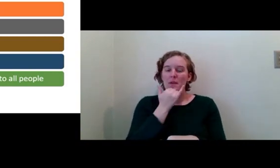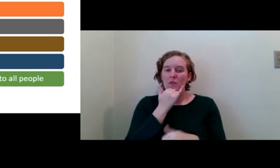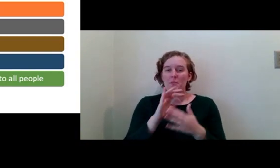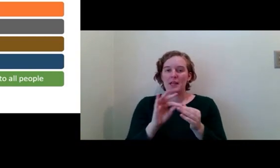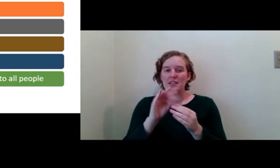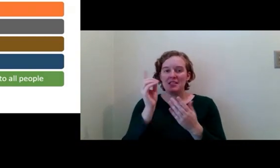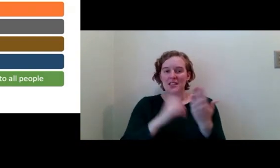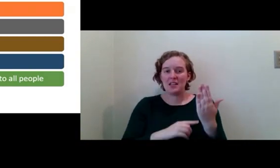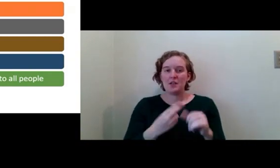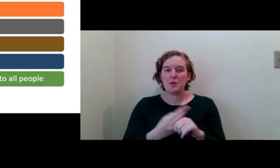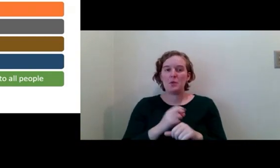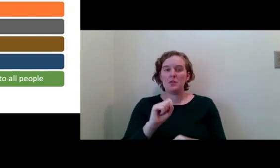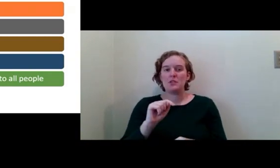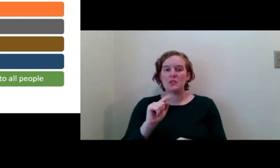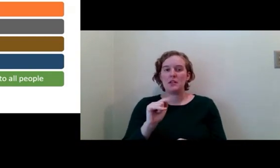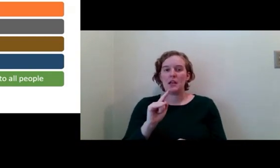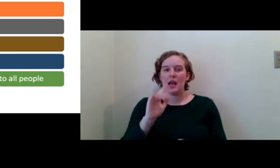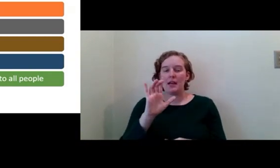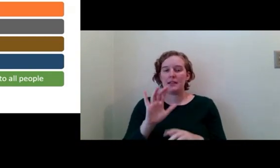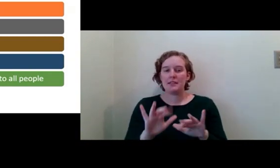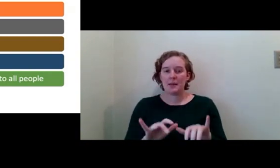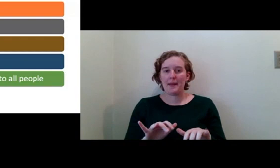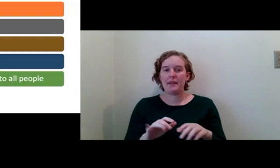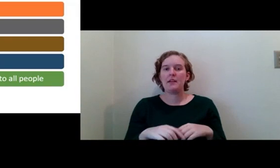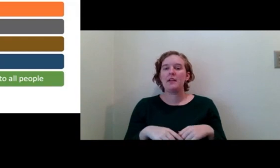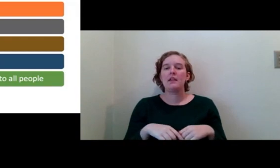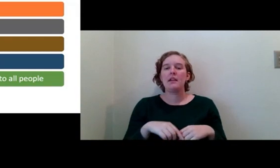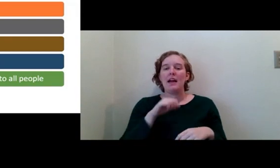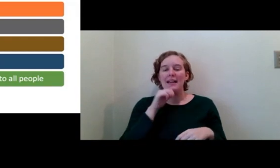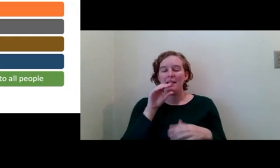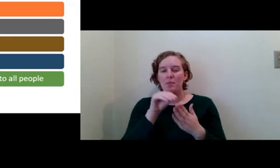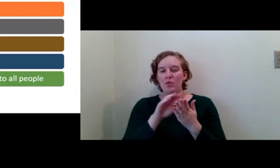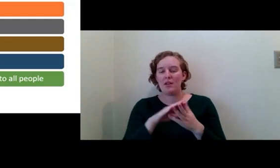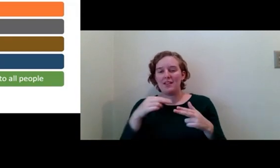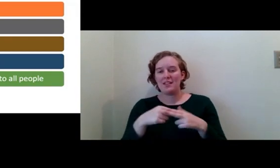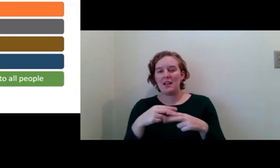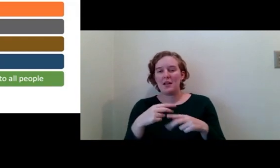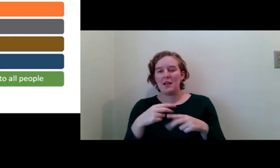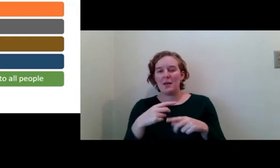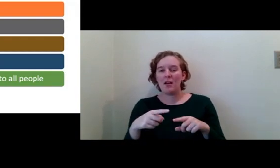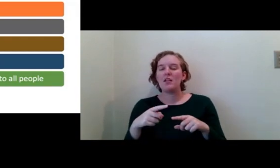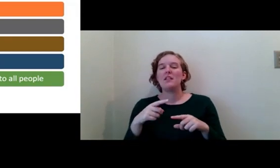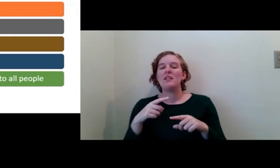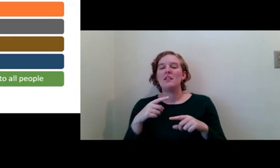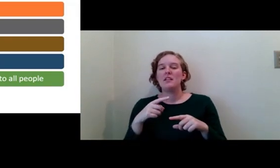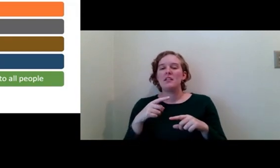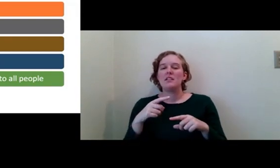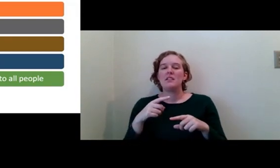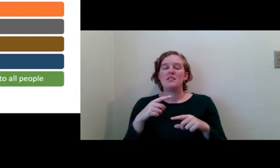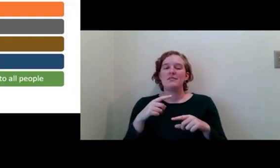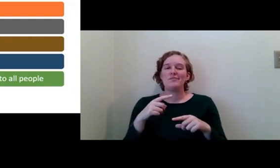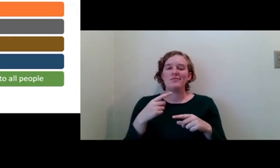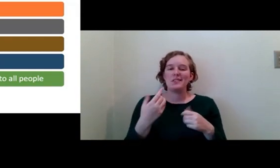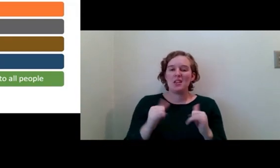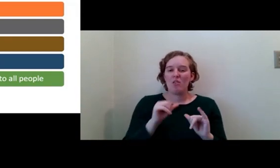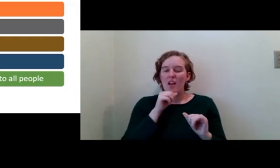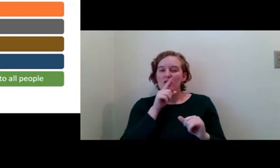static typing in all these languages. I didn't put it in the slides, but there's this concept called lambdas, and the jury's kind of out on